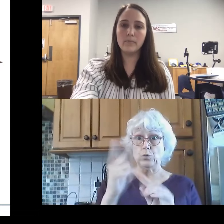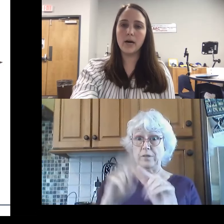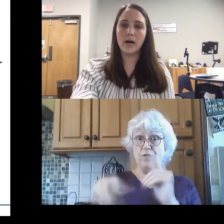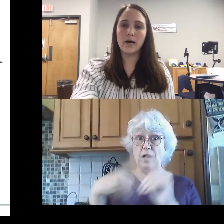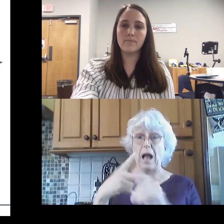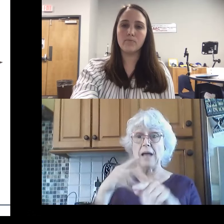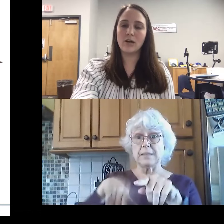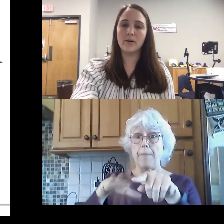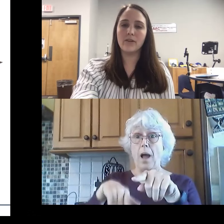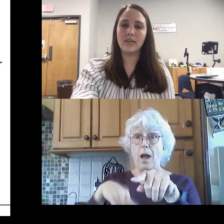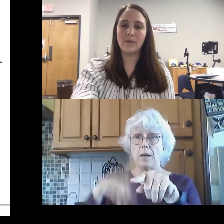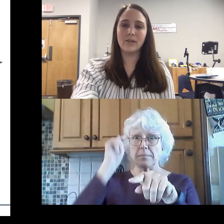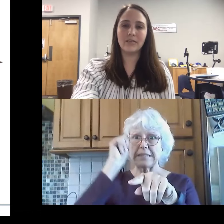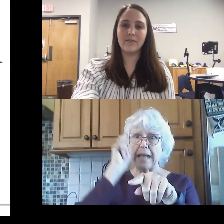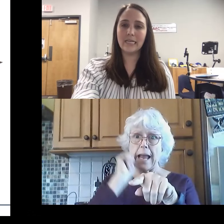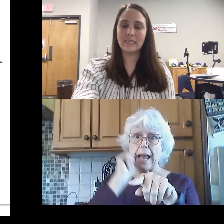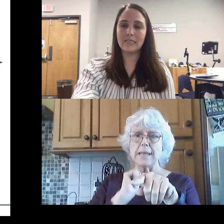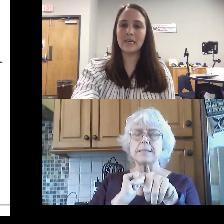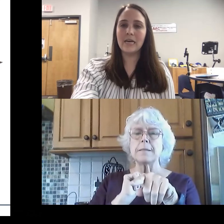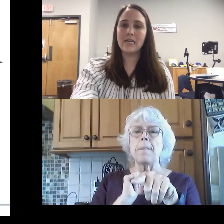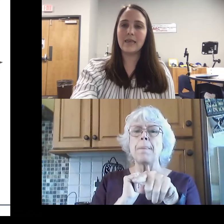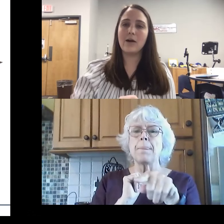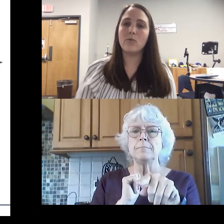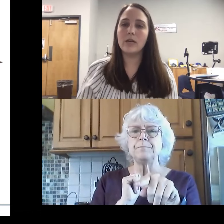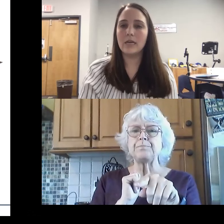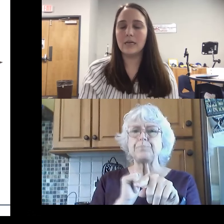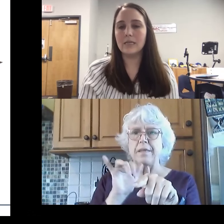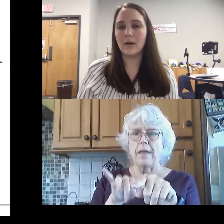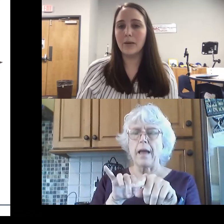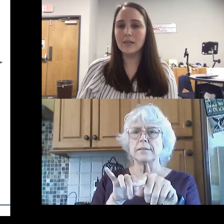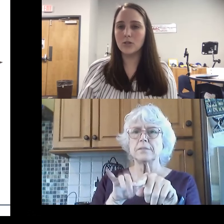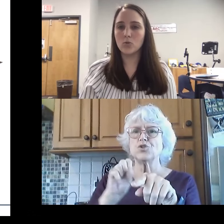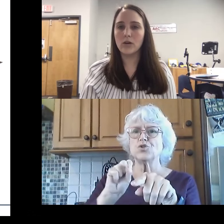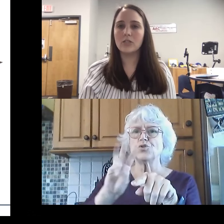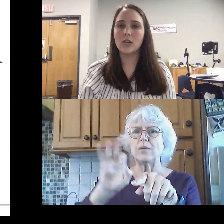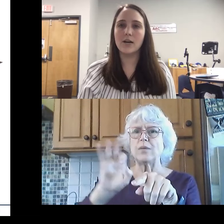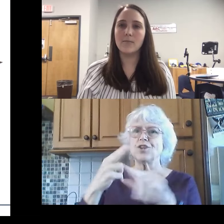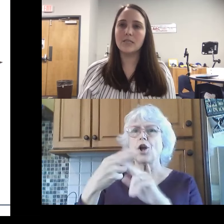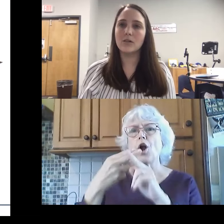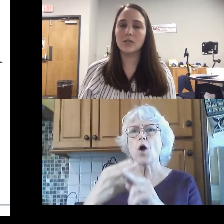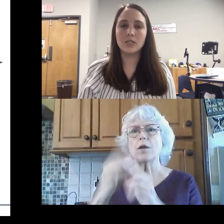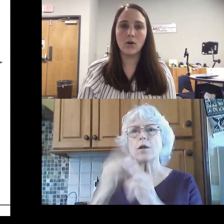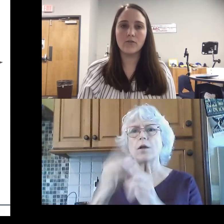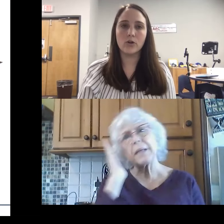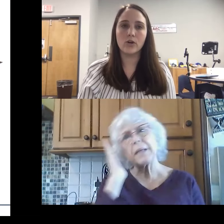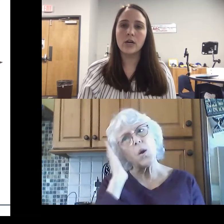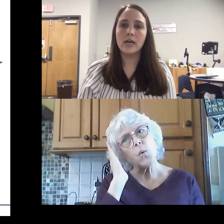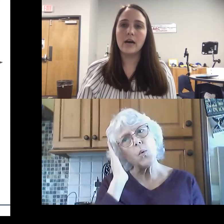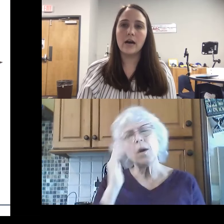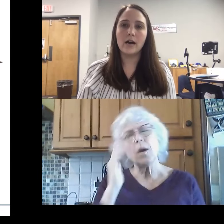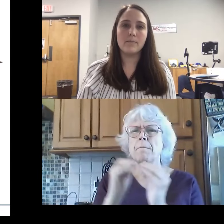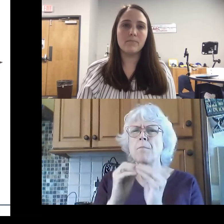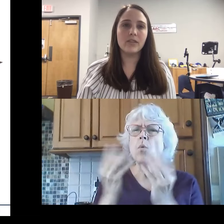bottom, right above enabling devices, that one is a pillow switch. It's a little softer